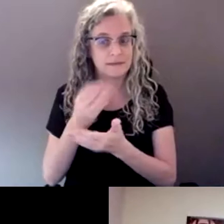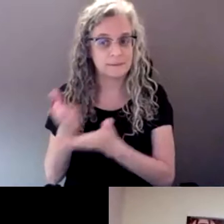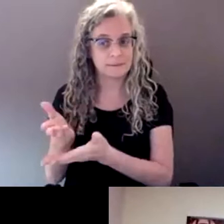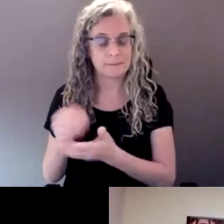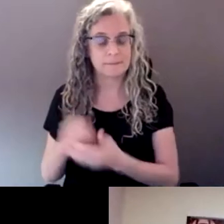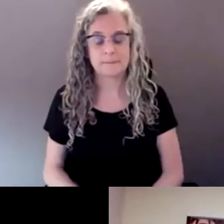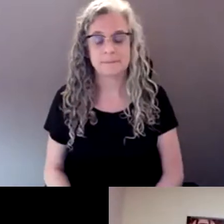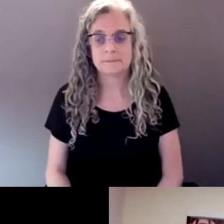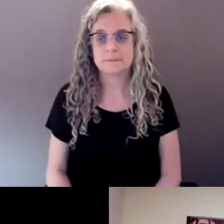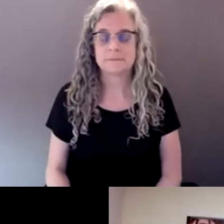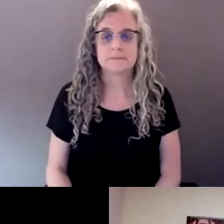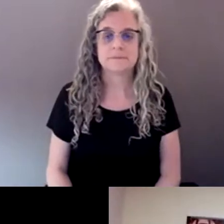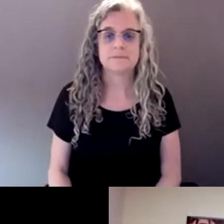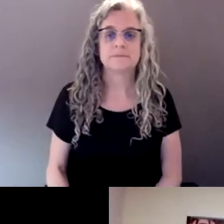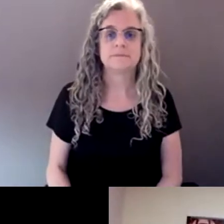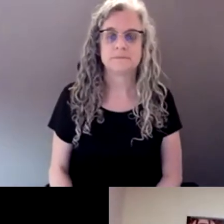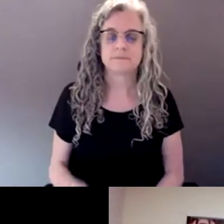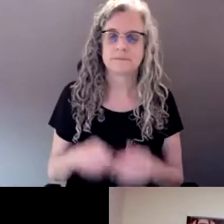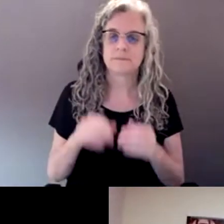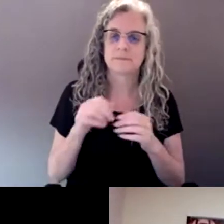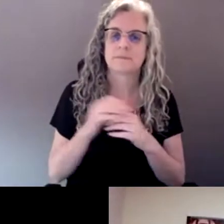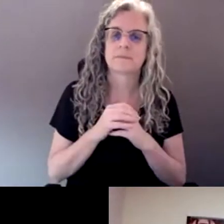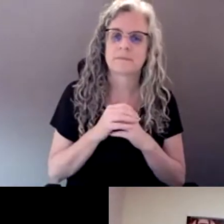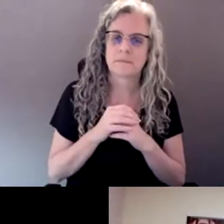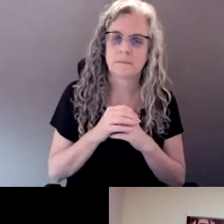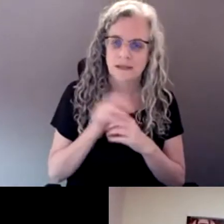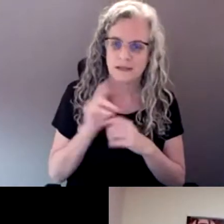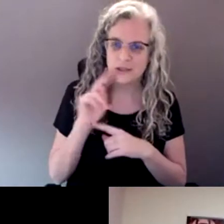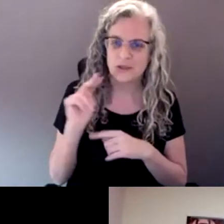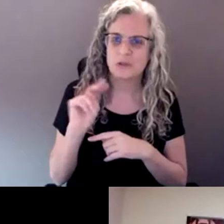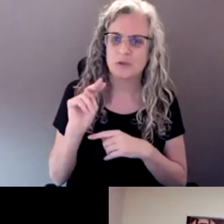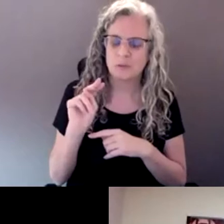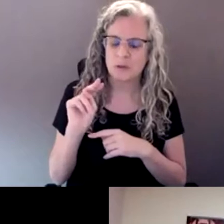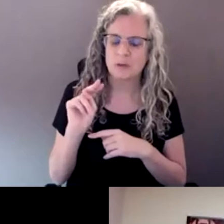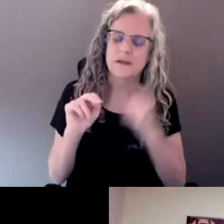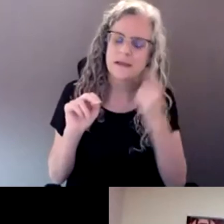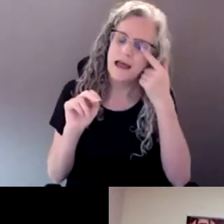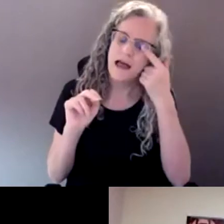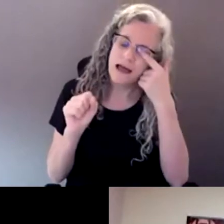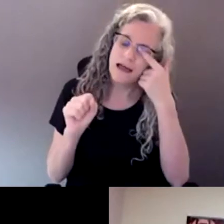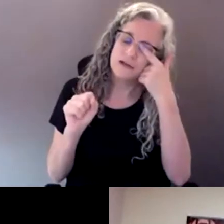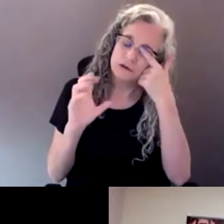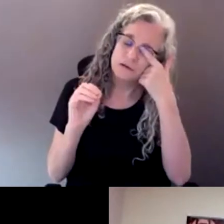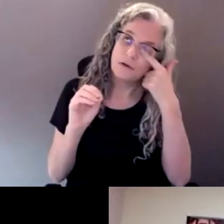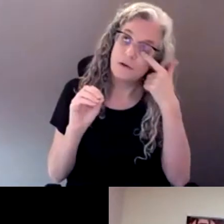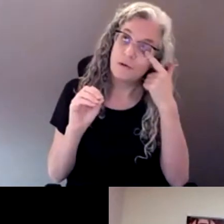history. I don't know about the, if I would think, it's a really important